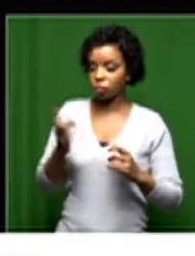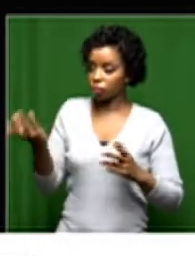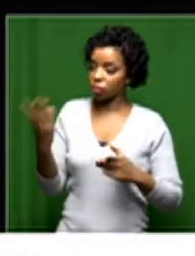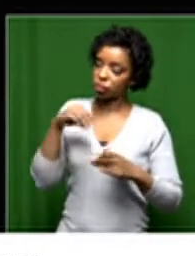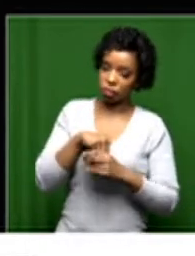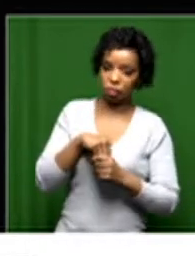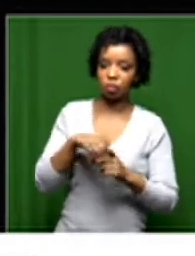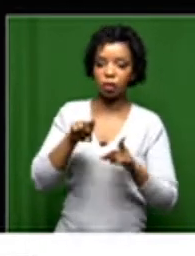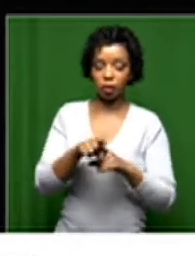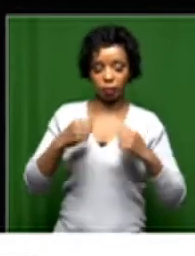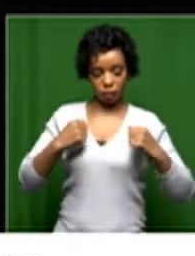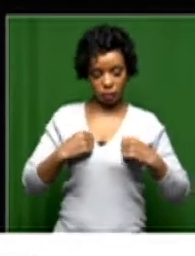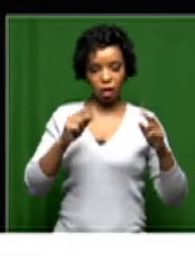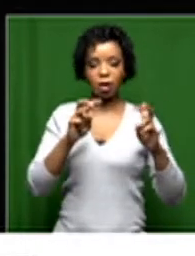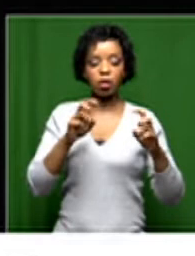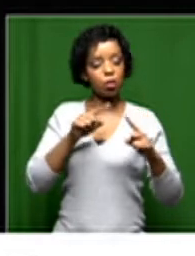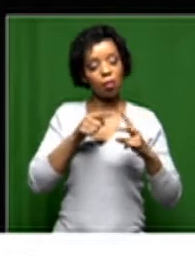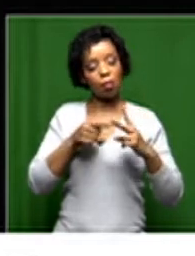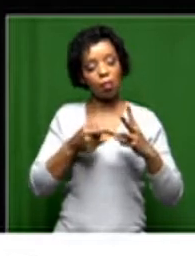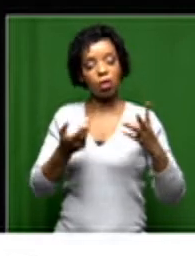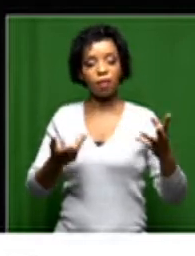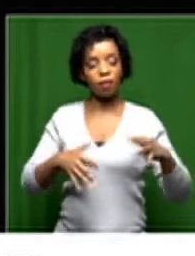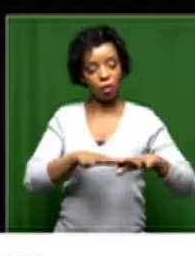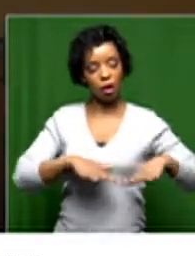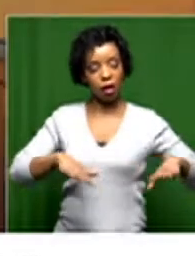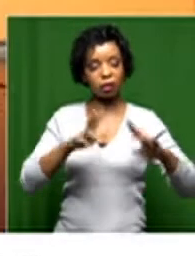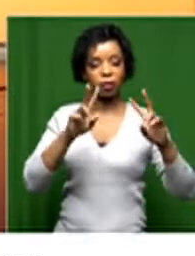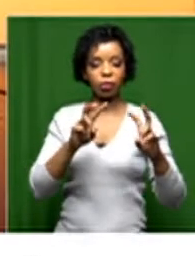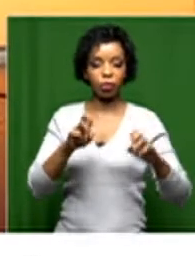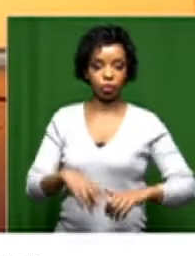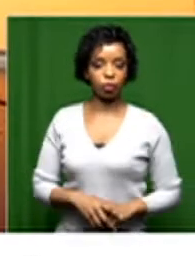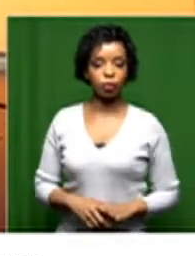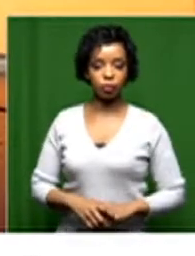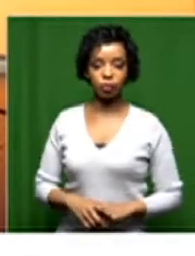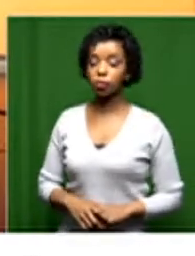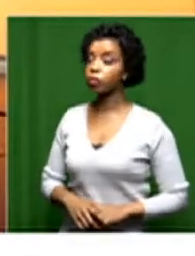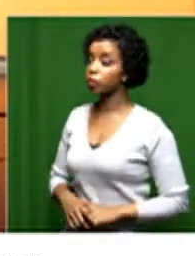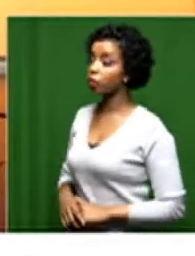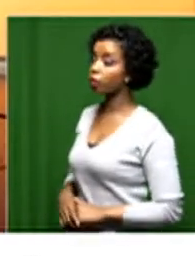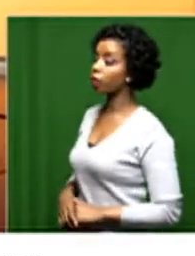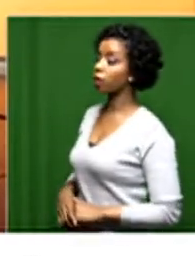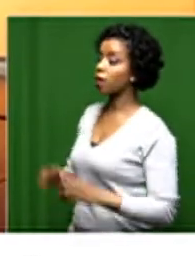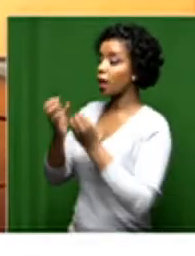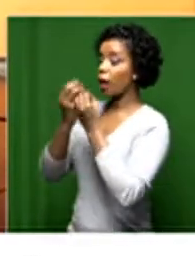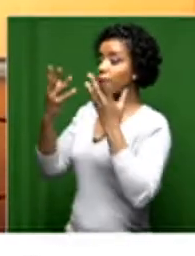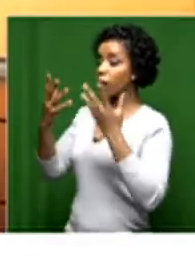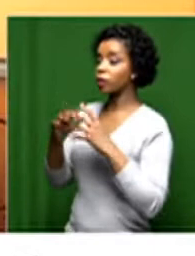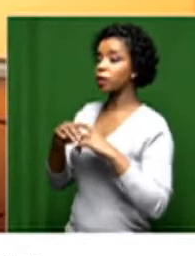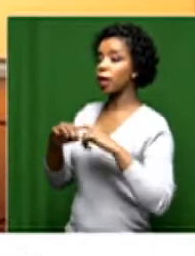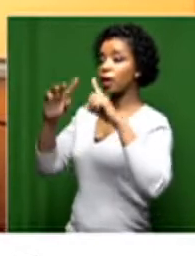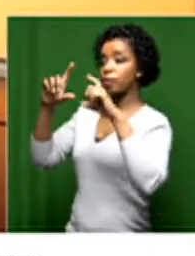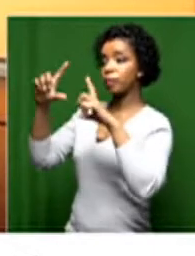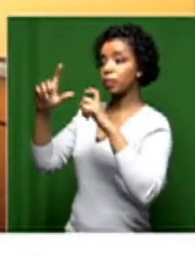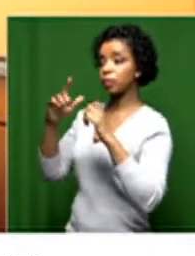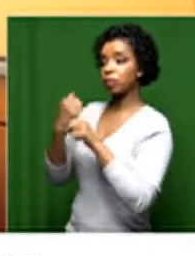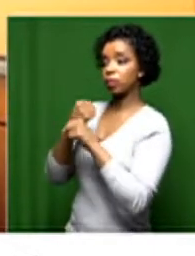across regarding the land issue. Yeah, and just picking up on that, I mean, most valued artistic work always plays a deeper role in